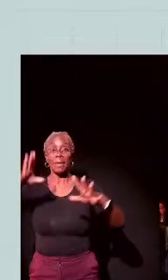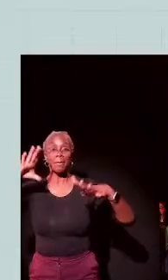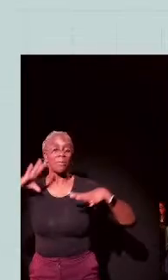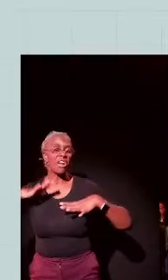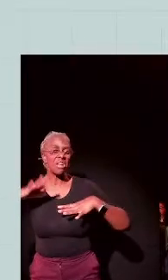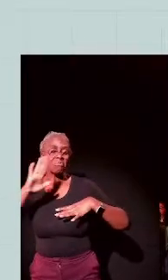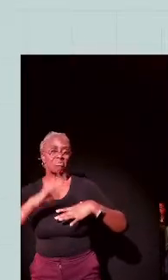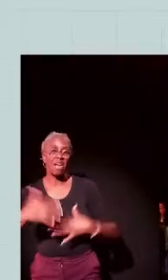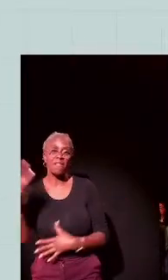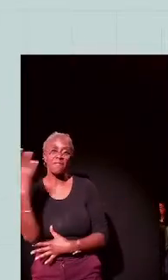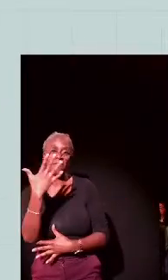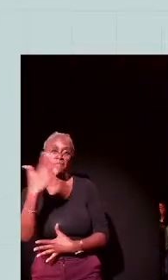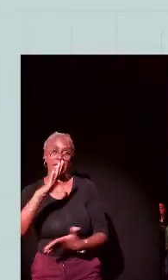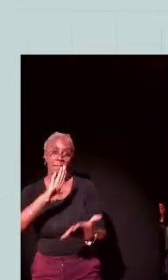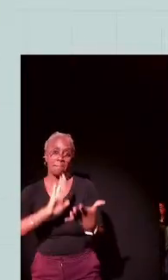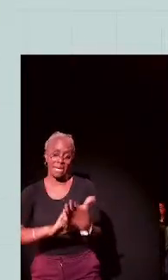minutes.